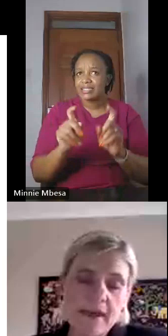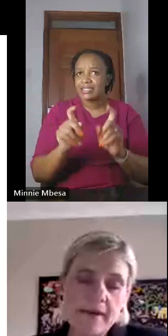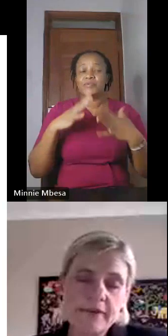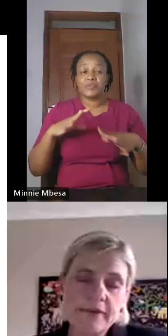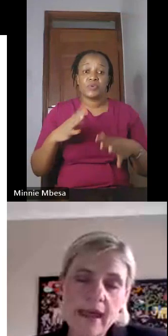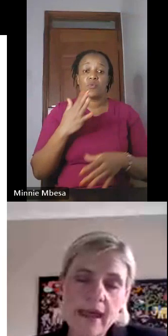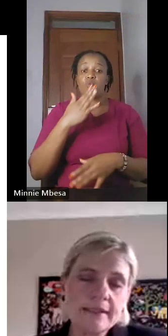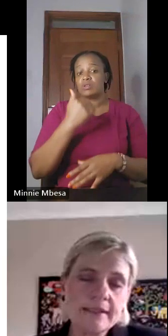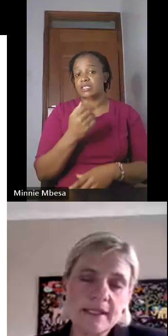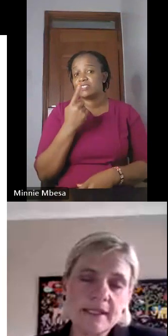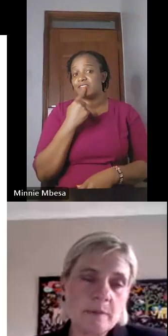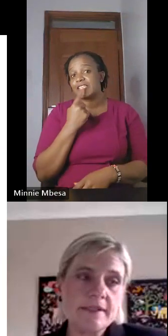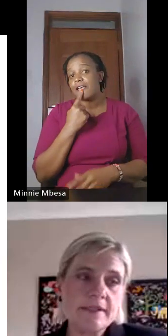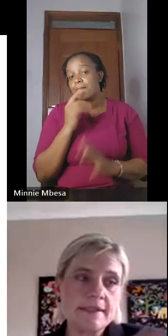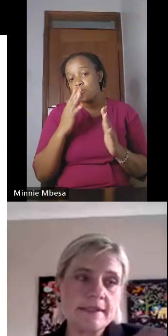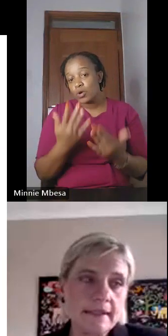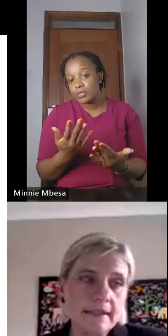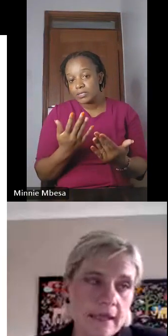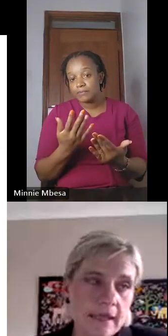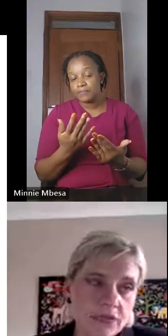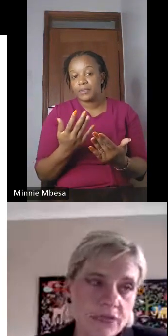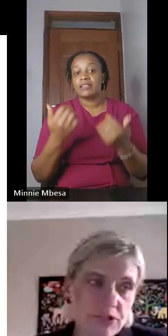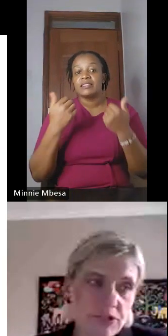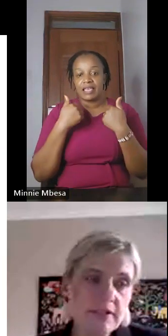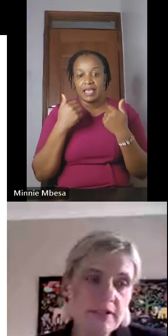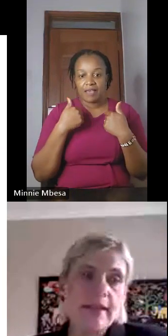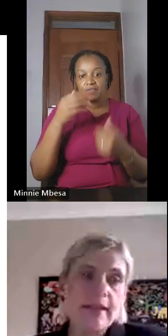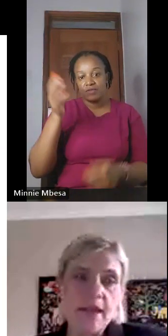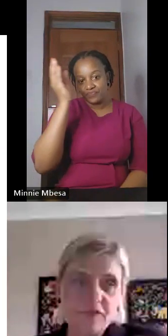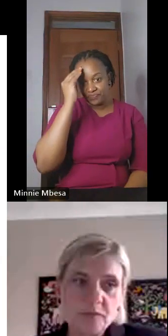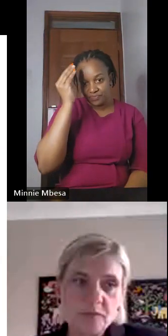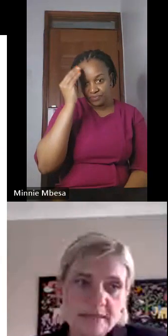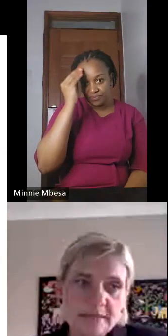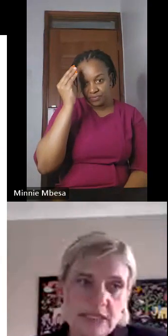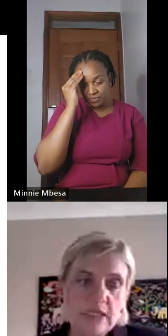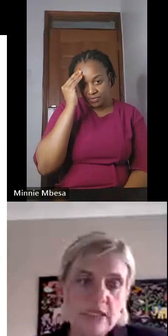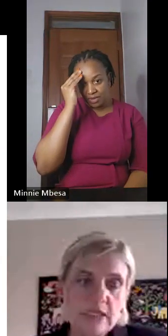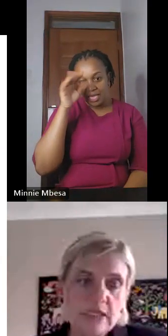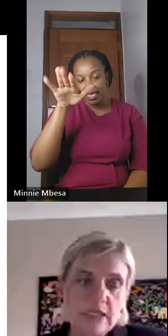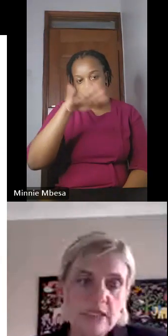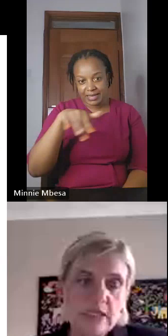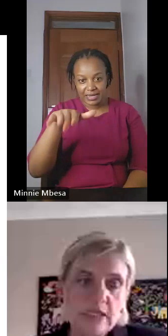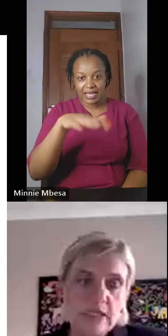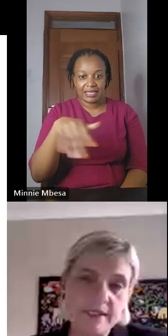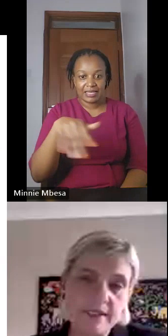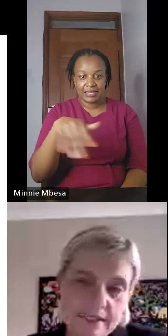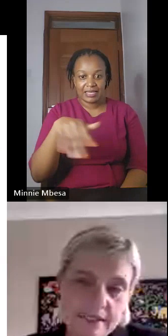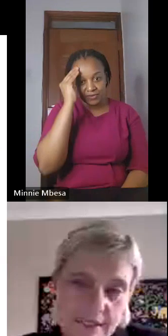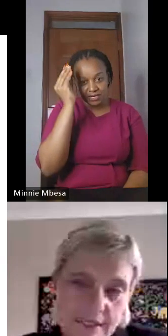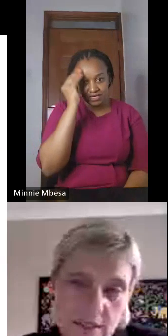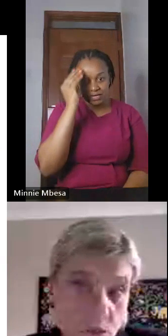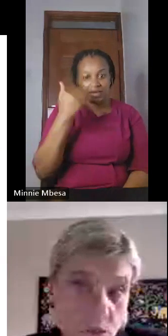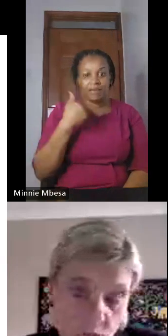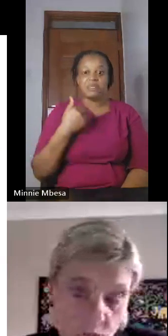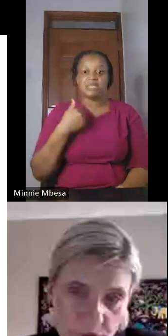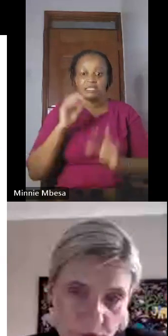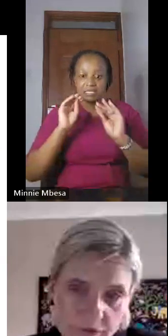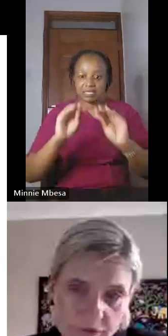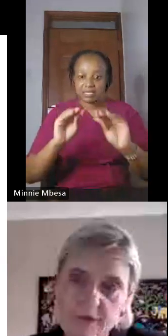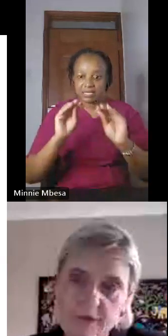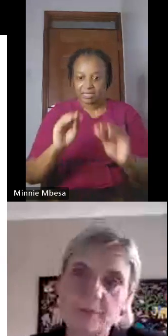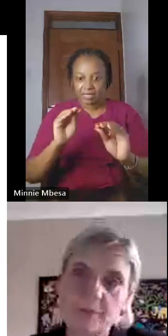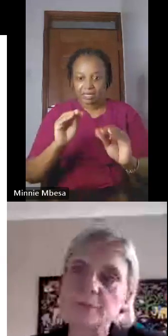have their academic experience is in education, they've been teaching, and now they are wanting to study